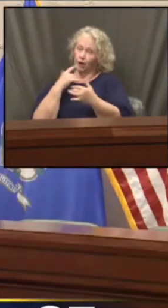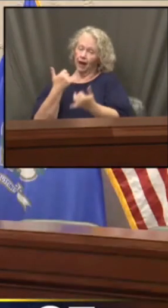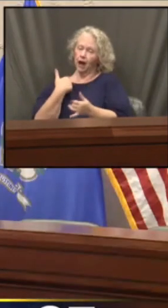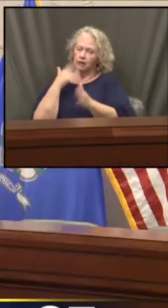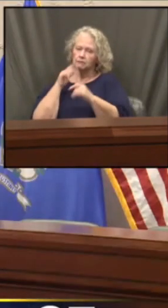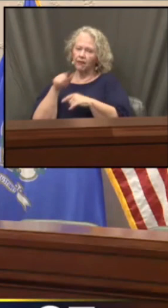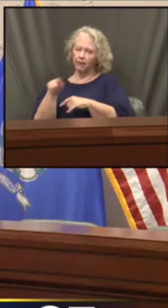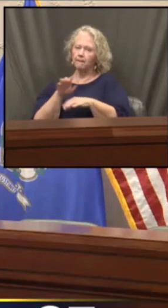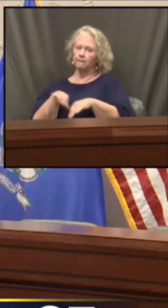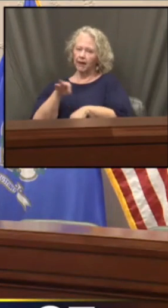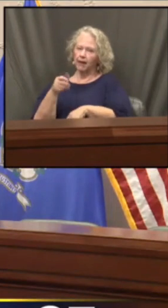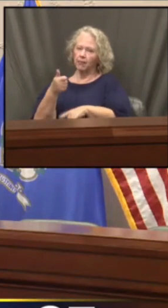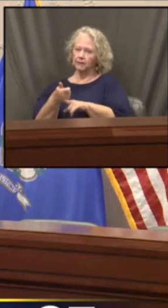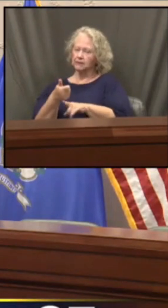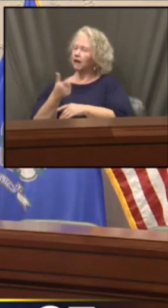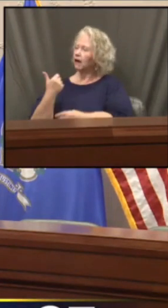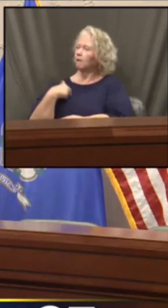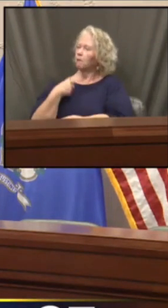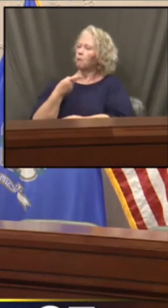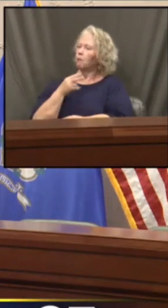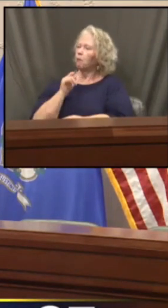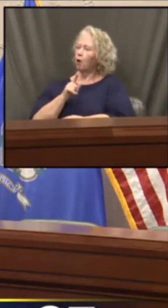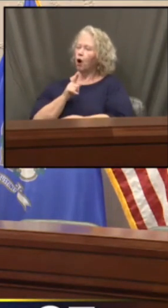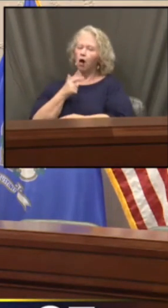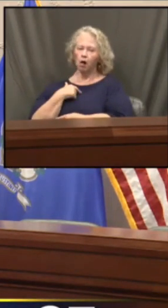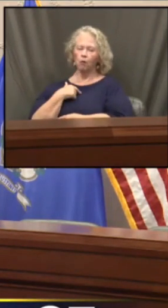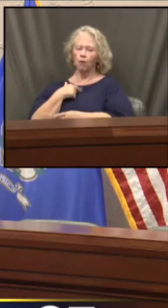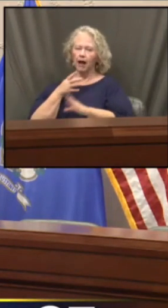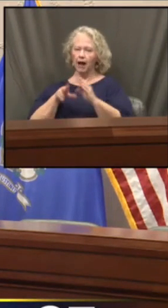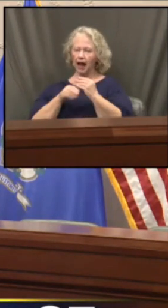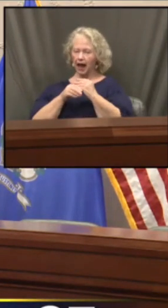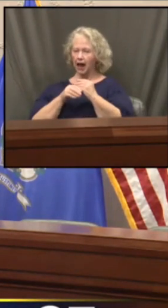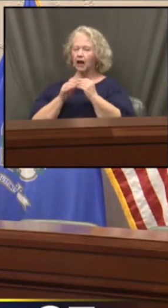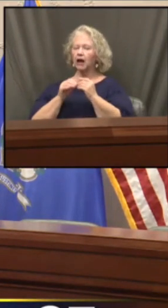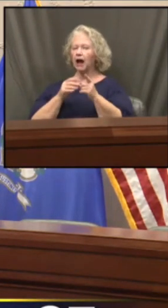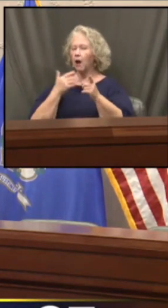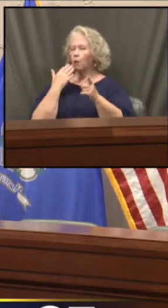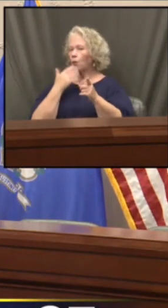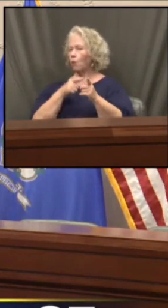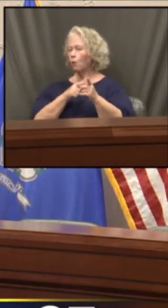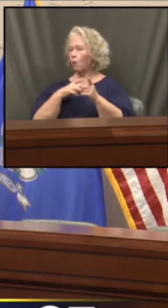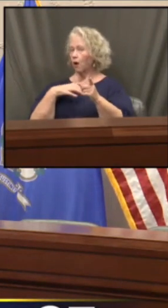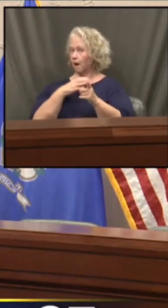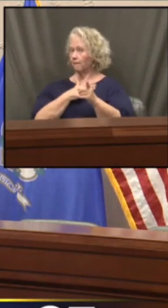you. I'll just add to that I know Commissioner Gifford